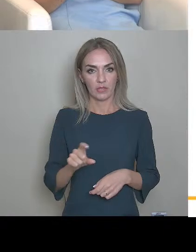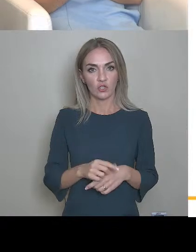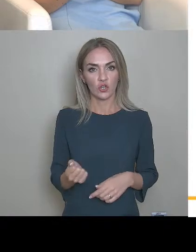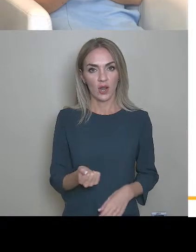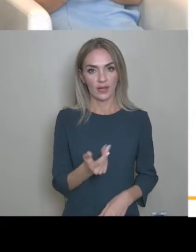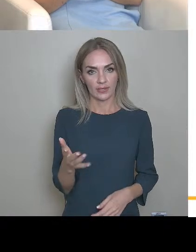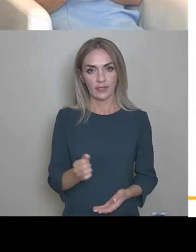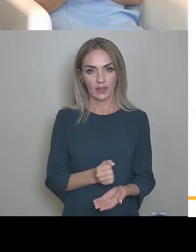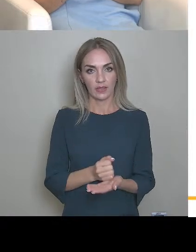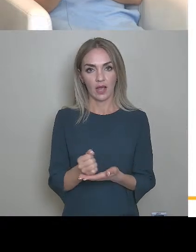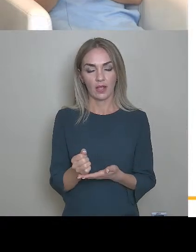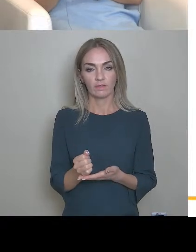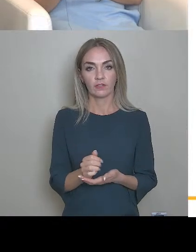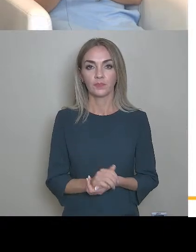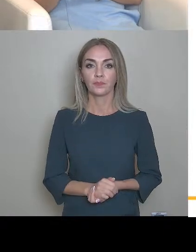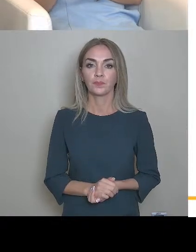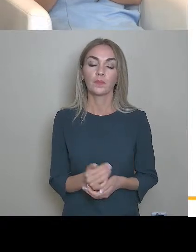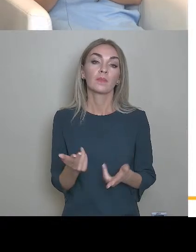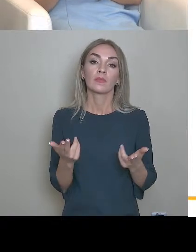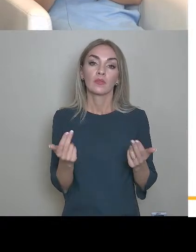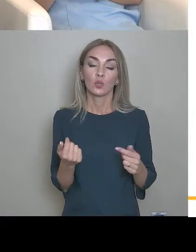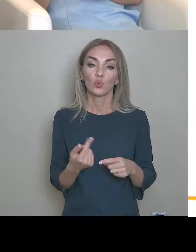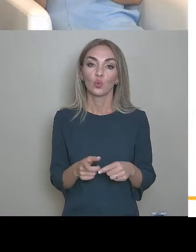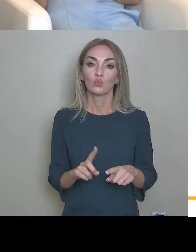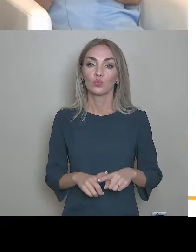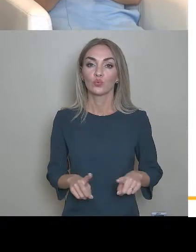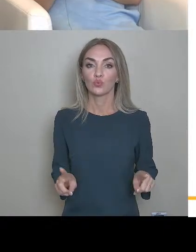And I think we'll see most of the candidates